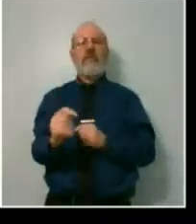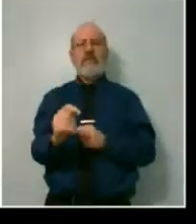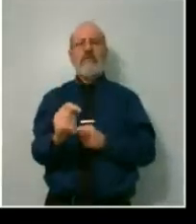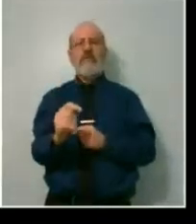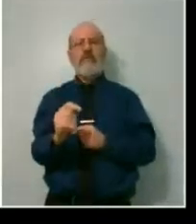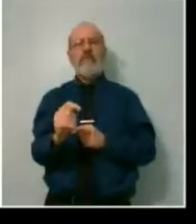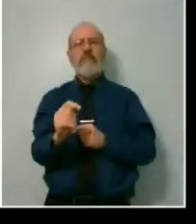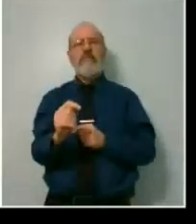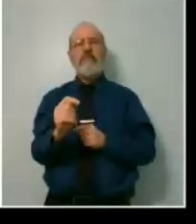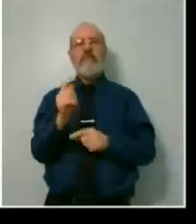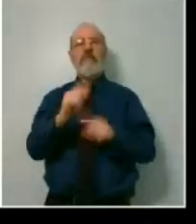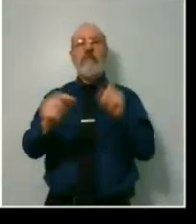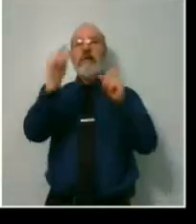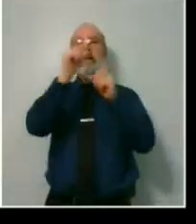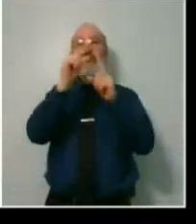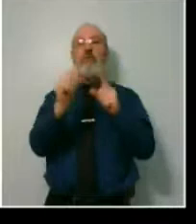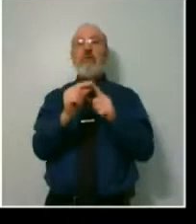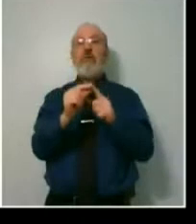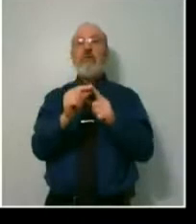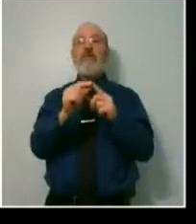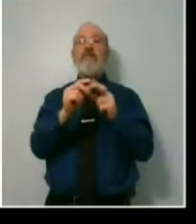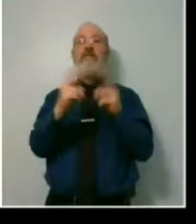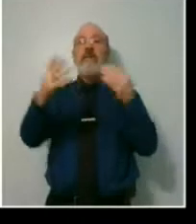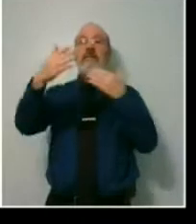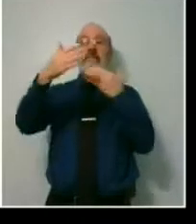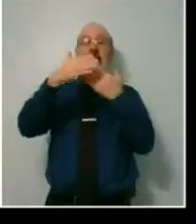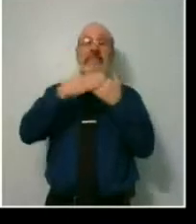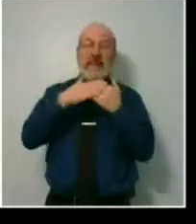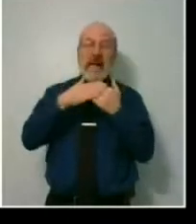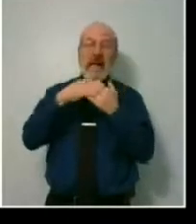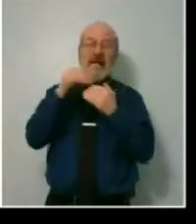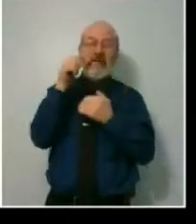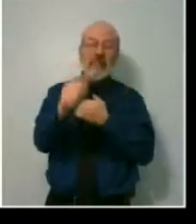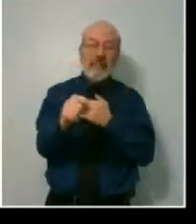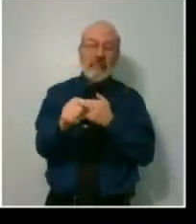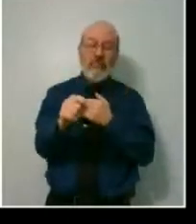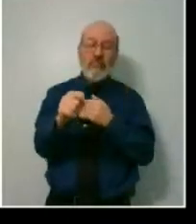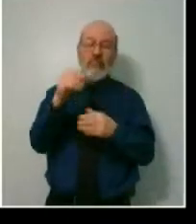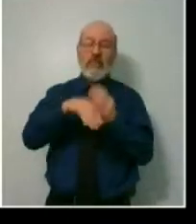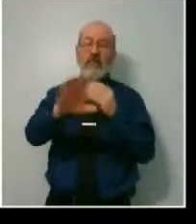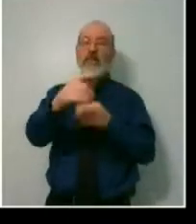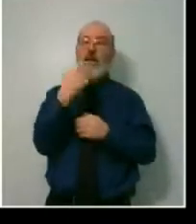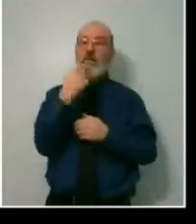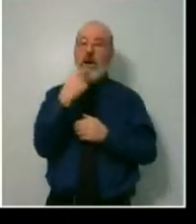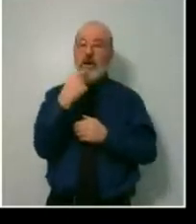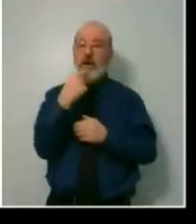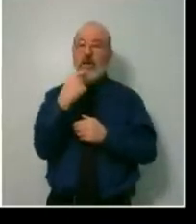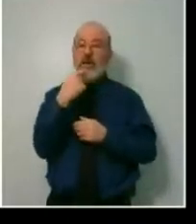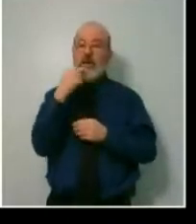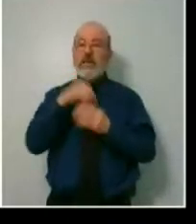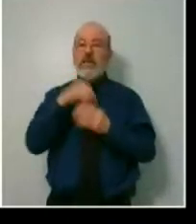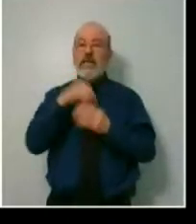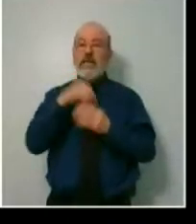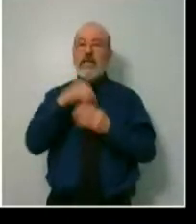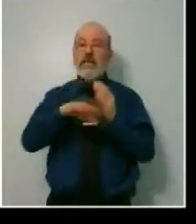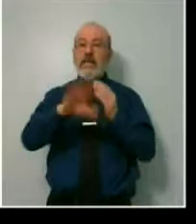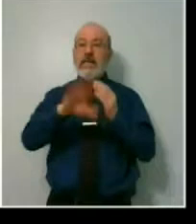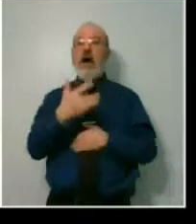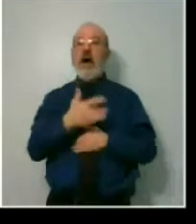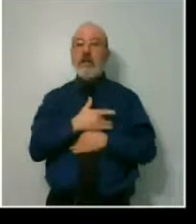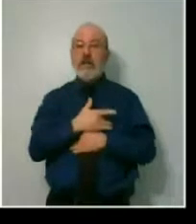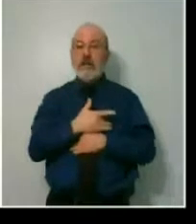But the word is very nigh unto thee, in thy mouth and in thy heart, that